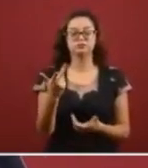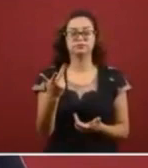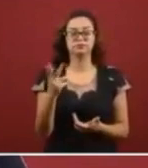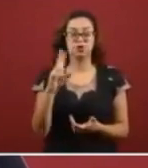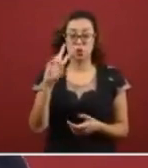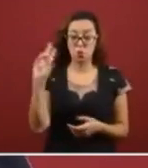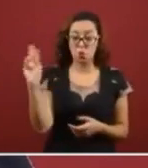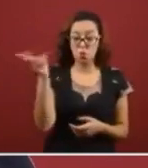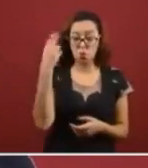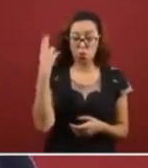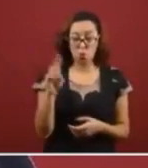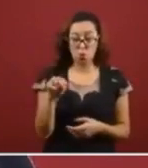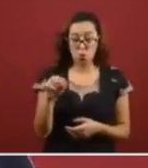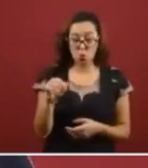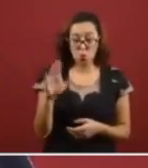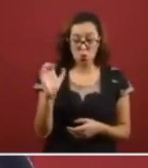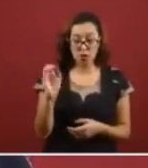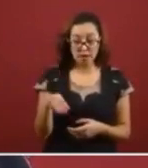belongs to the universities